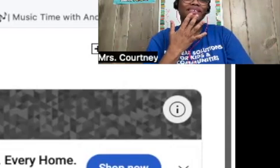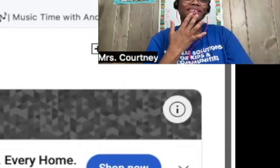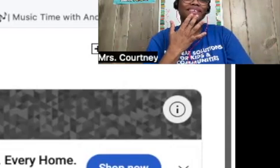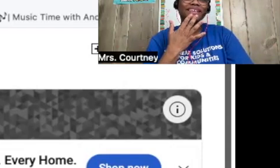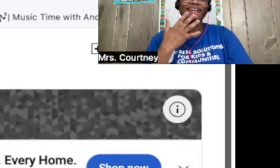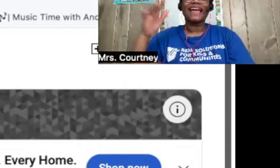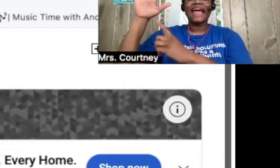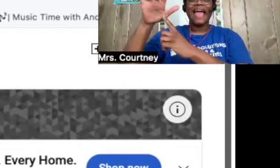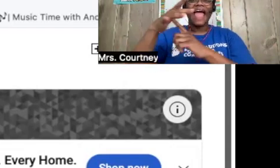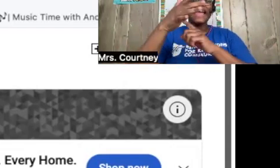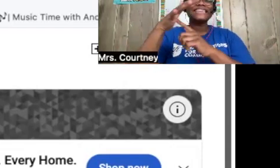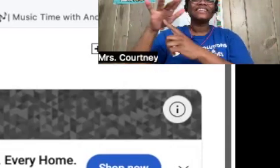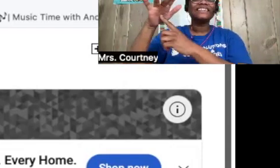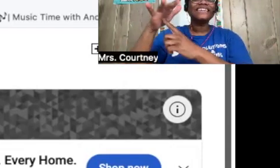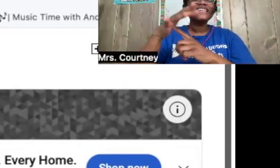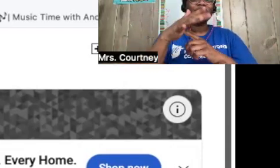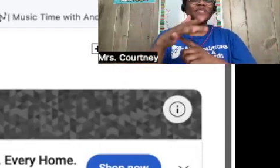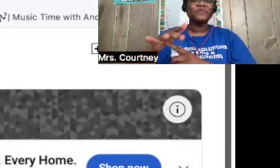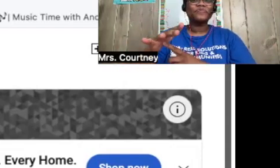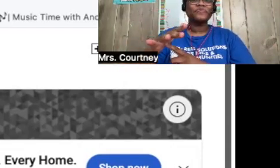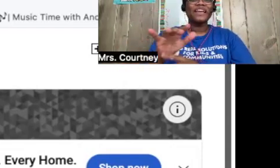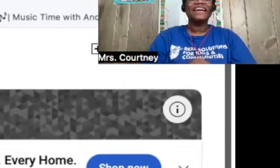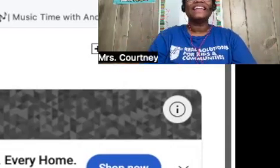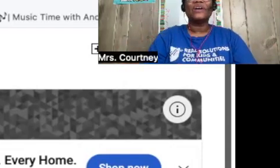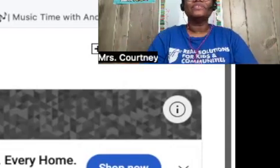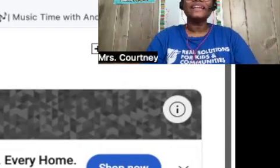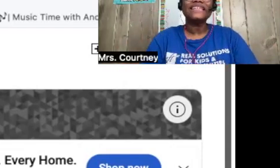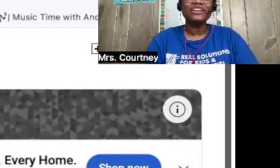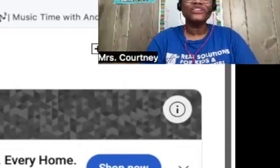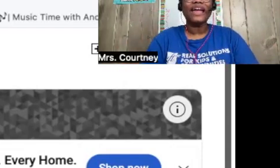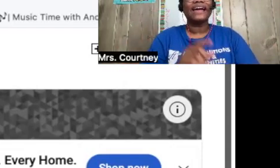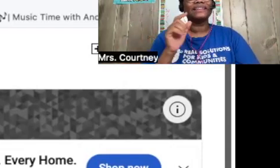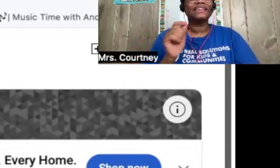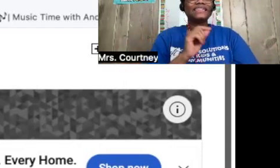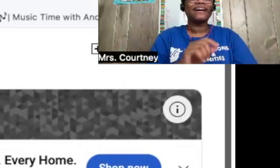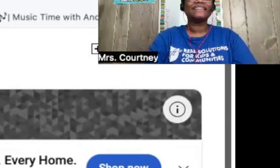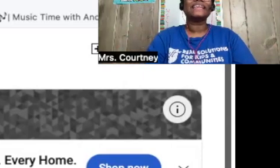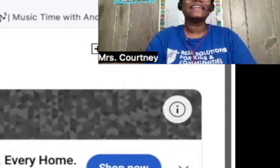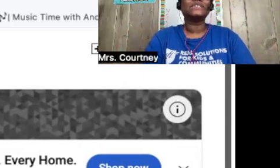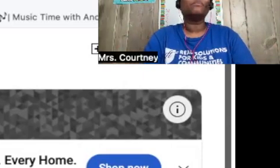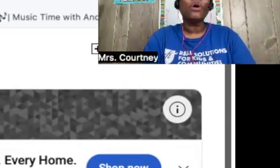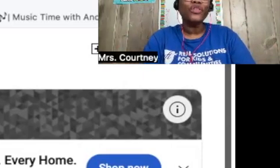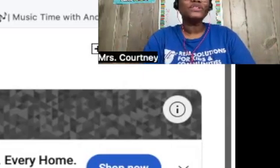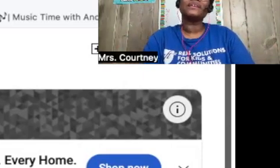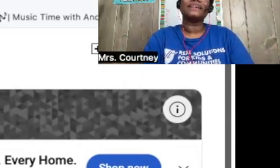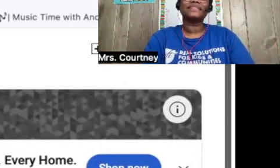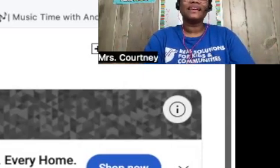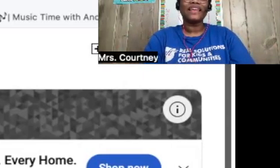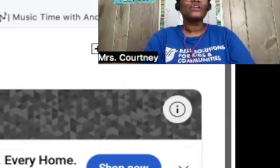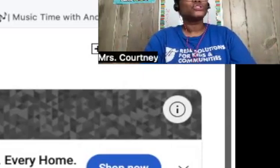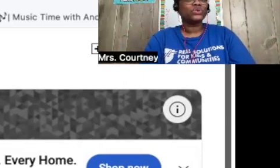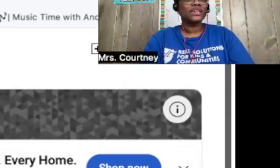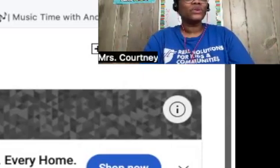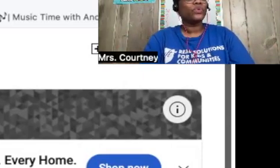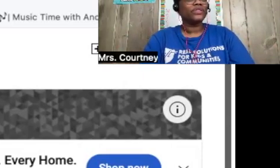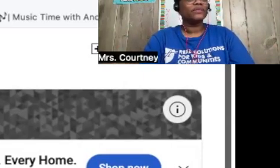colors, and leaves. Now, let's take a look at these signs and some other signs that